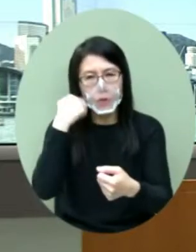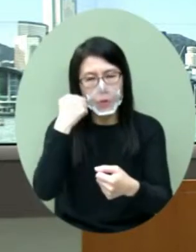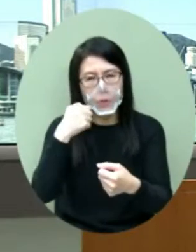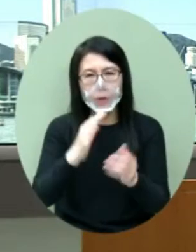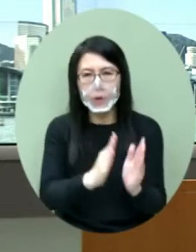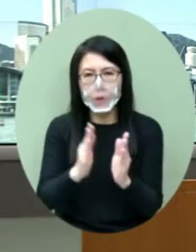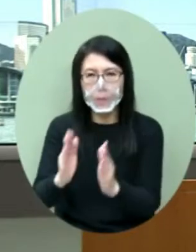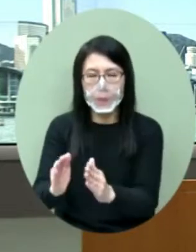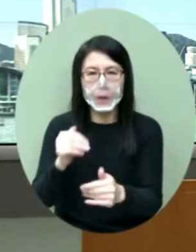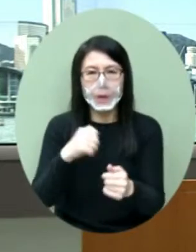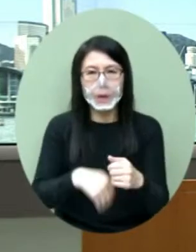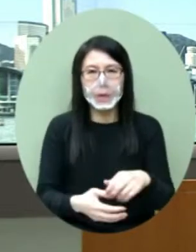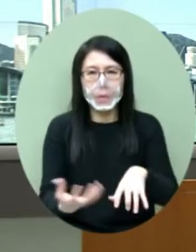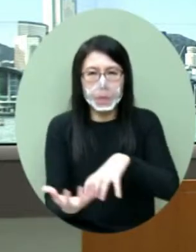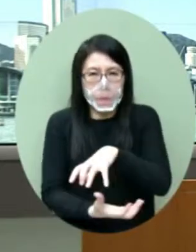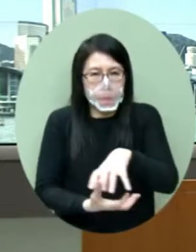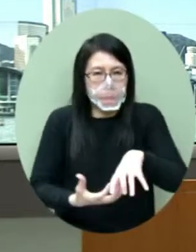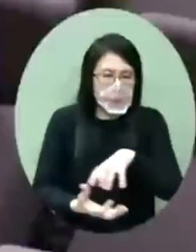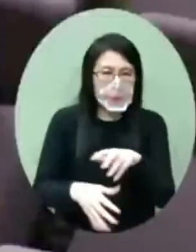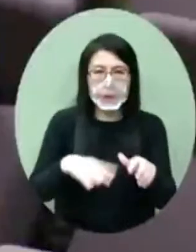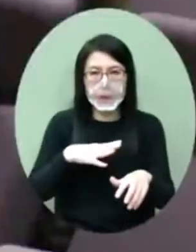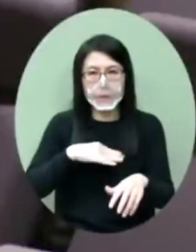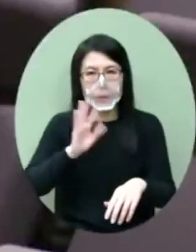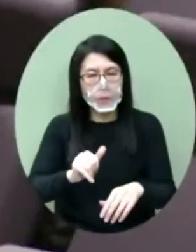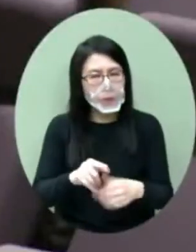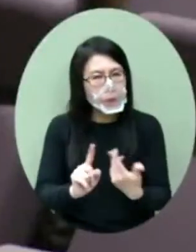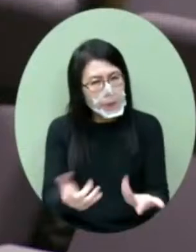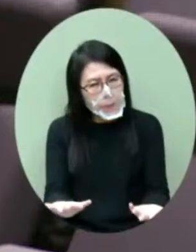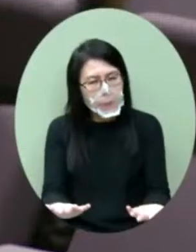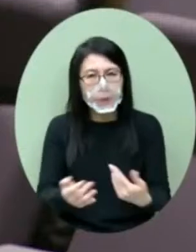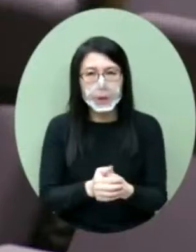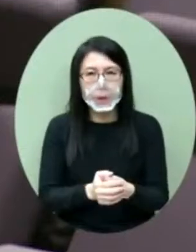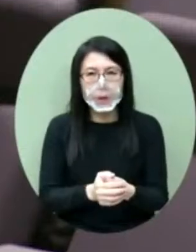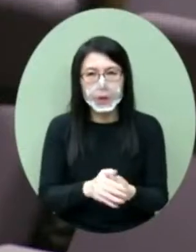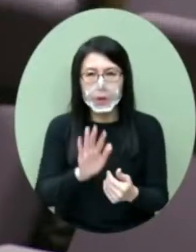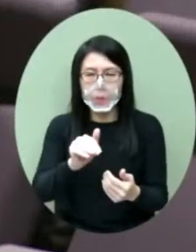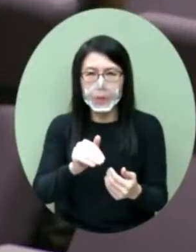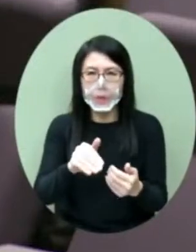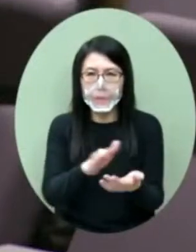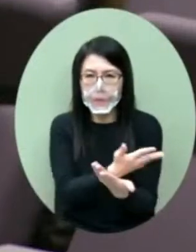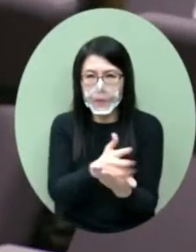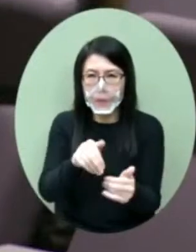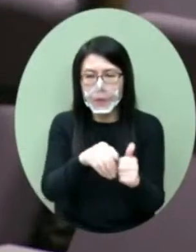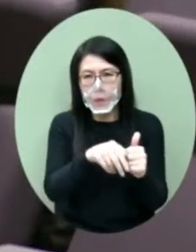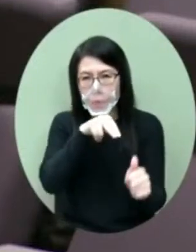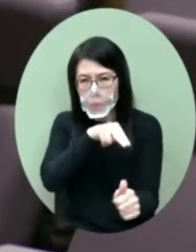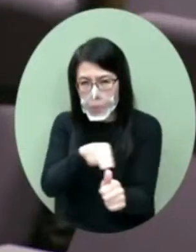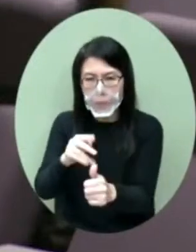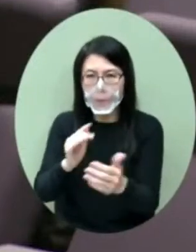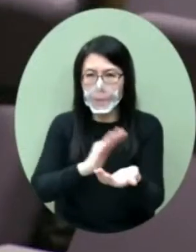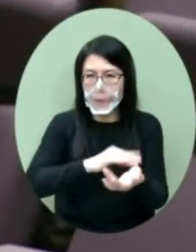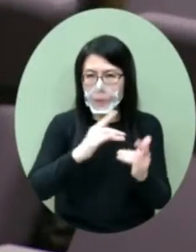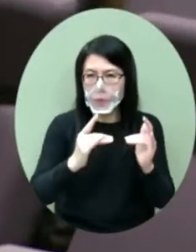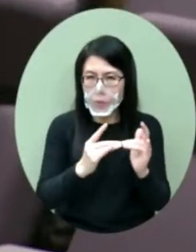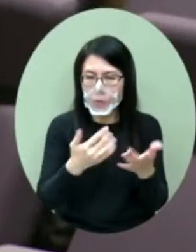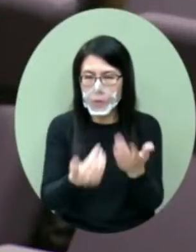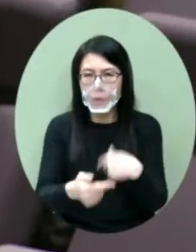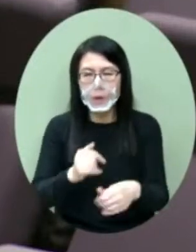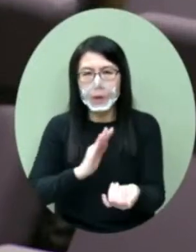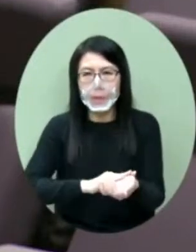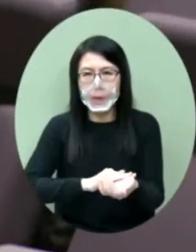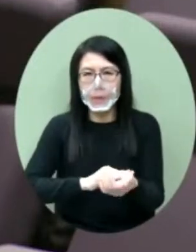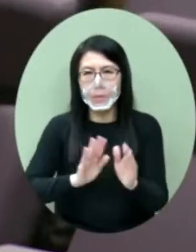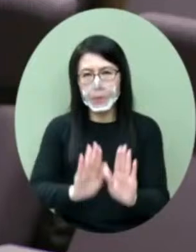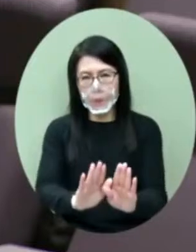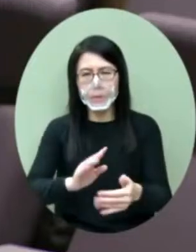And how do you resolve this chaos? And how can you better manage